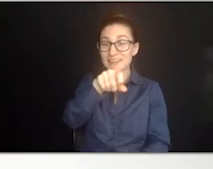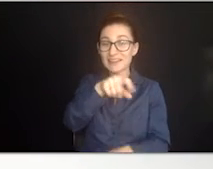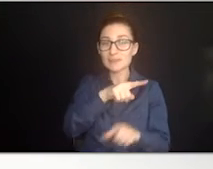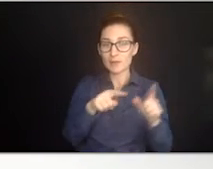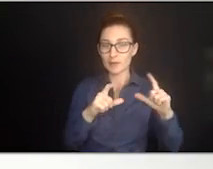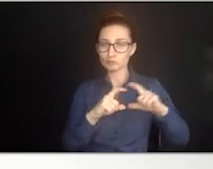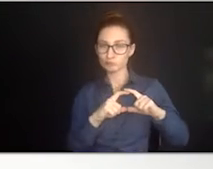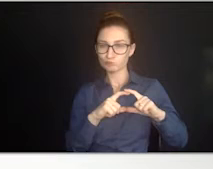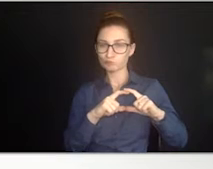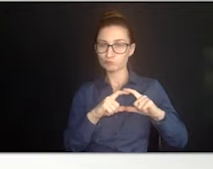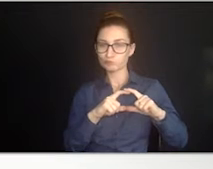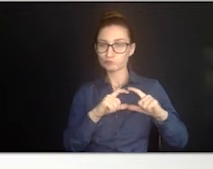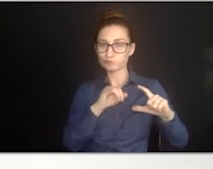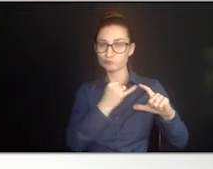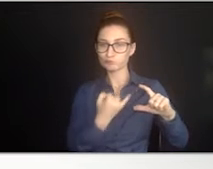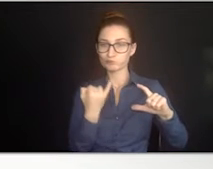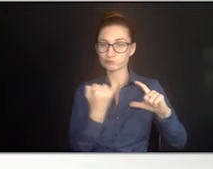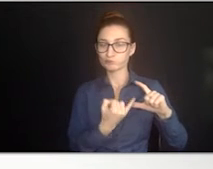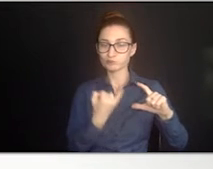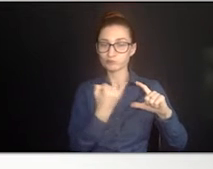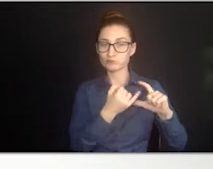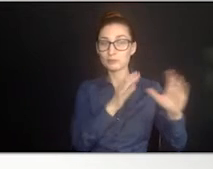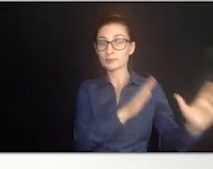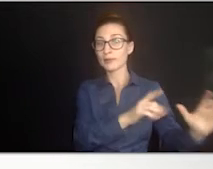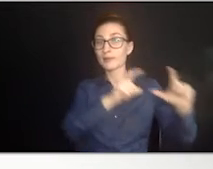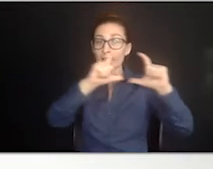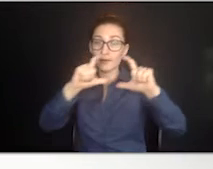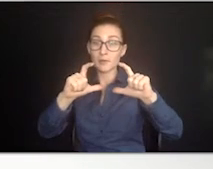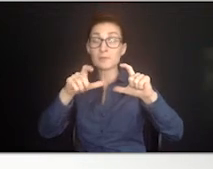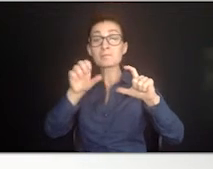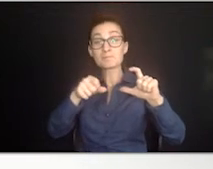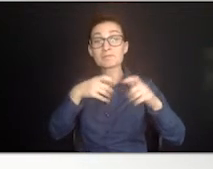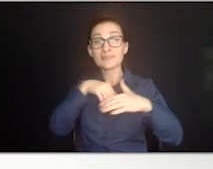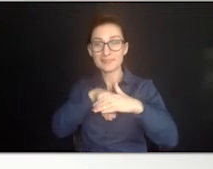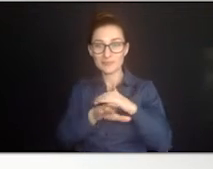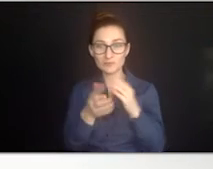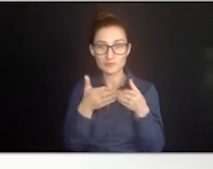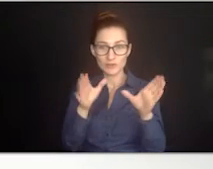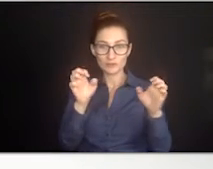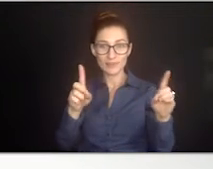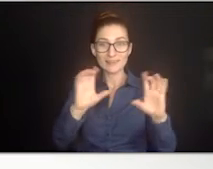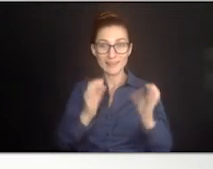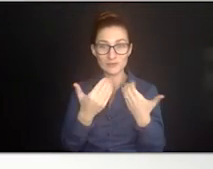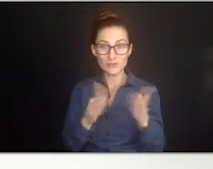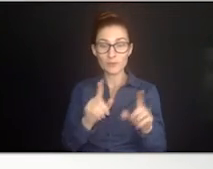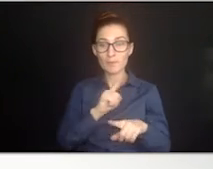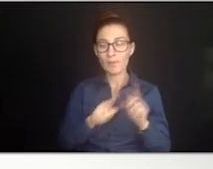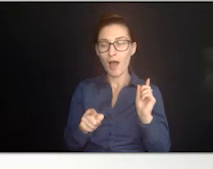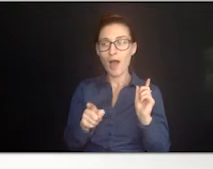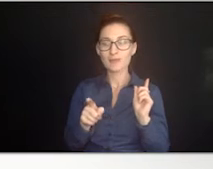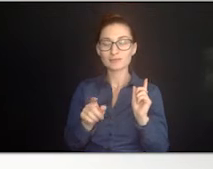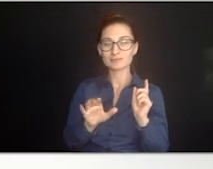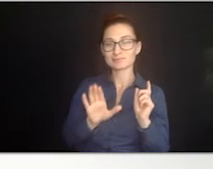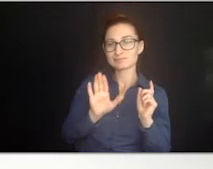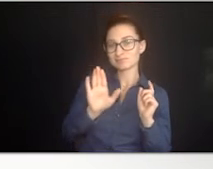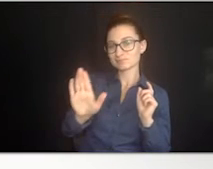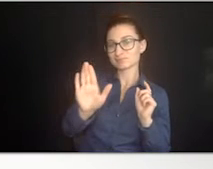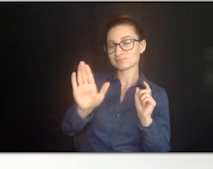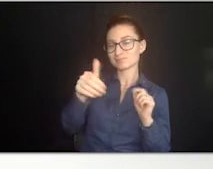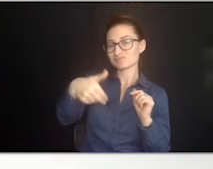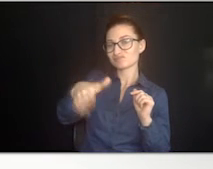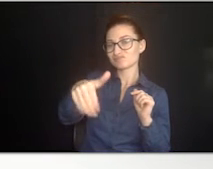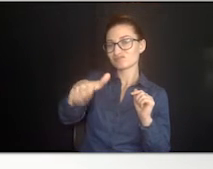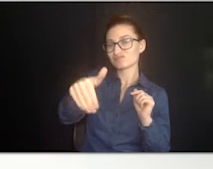own. And then maybe a little bit of movement towards, we're in the general education classroom, but we're in a little small group in the